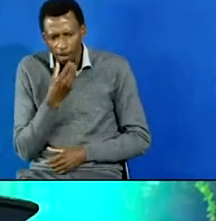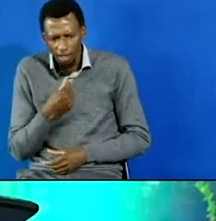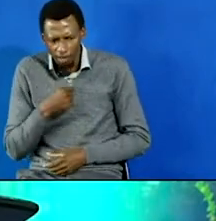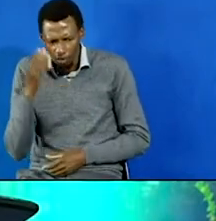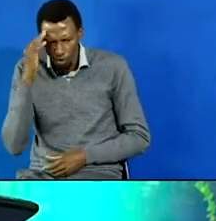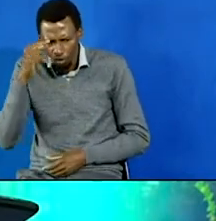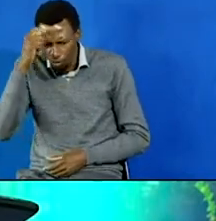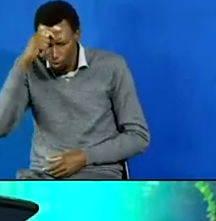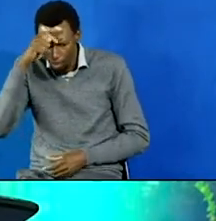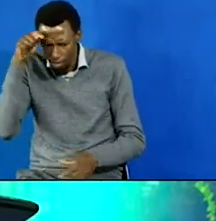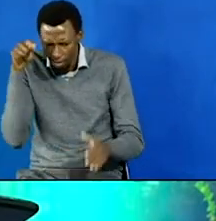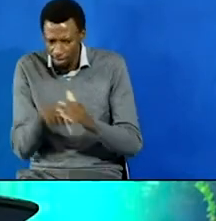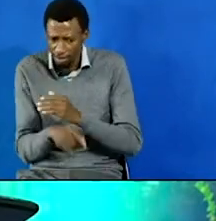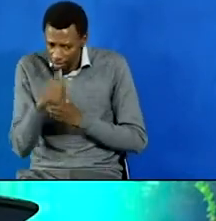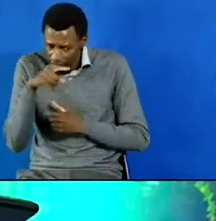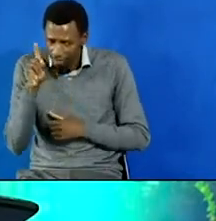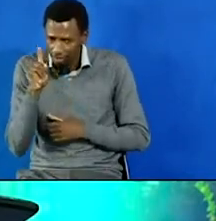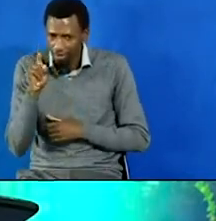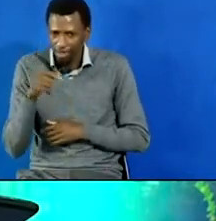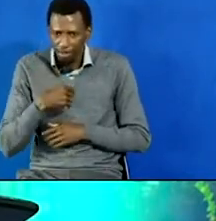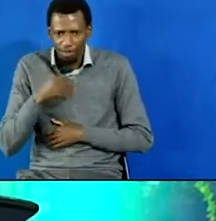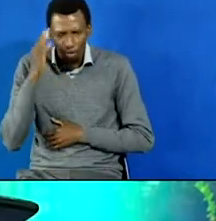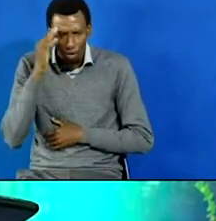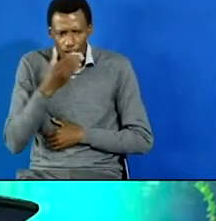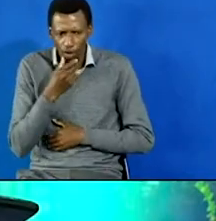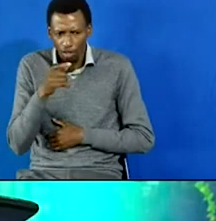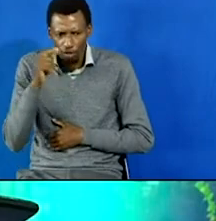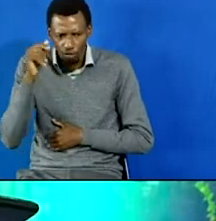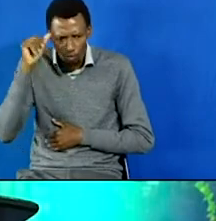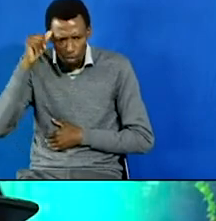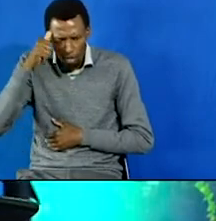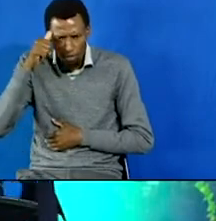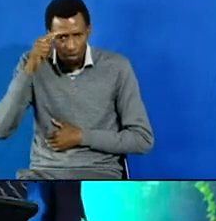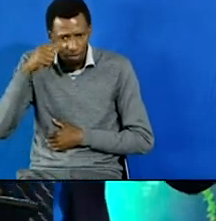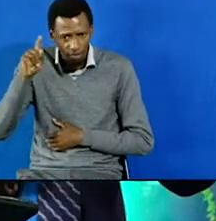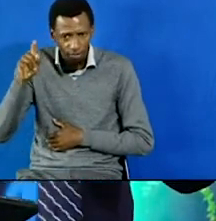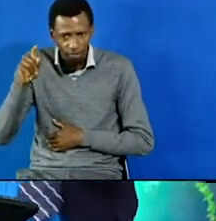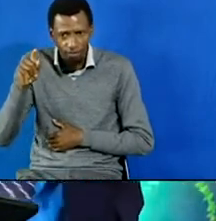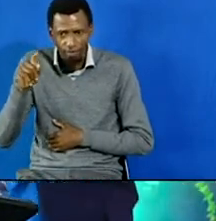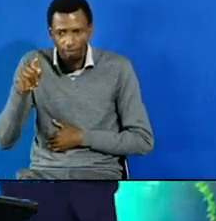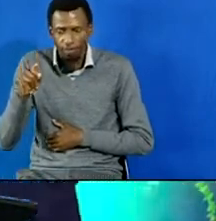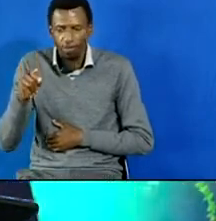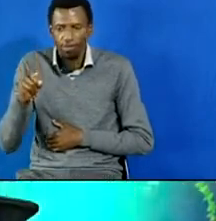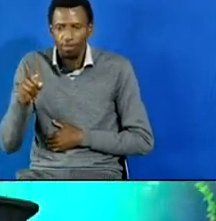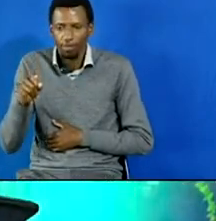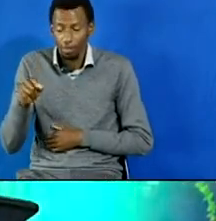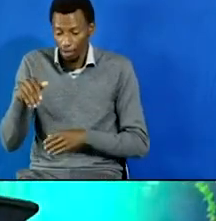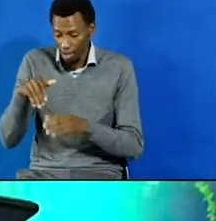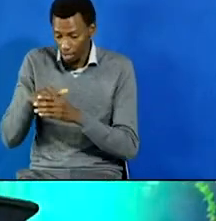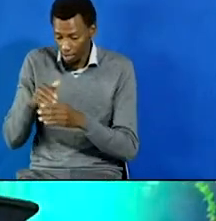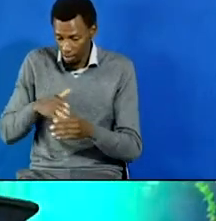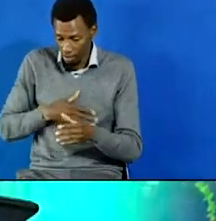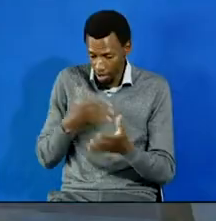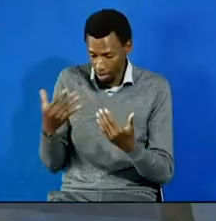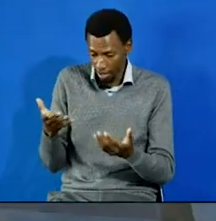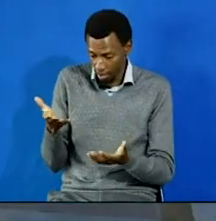I know you are very wise. In my hands here, I have a